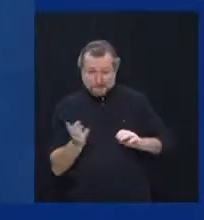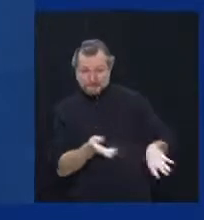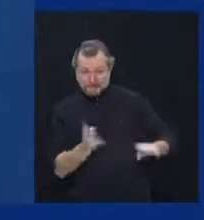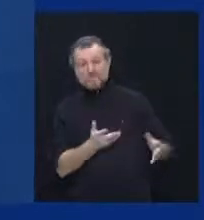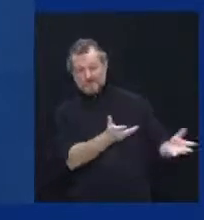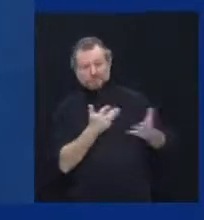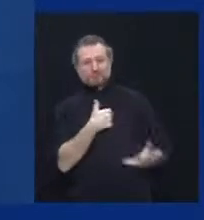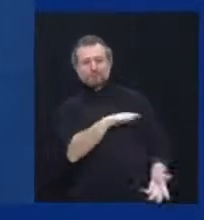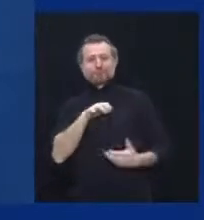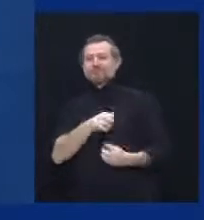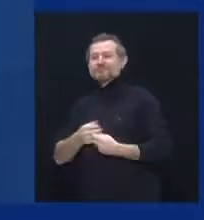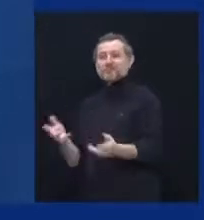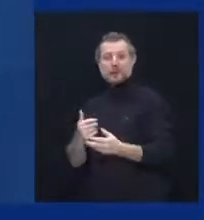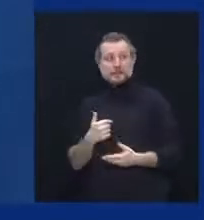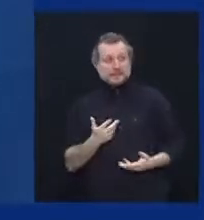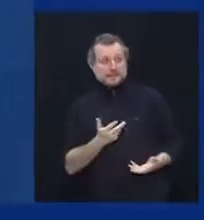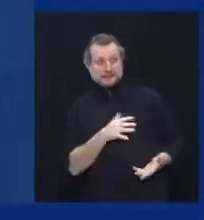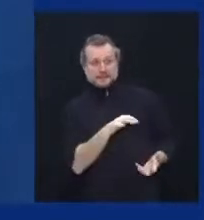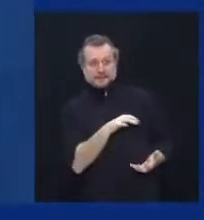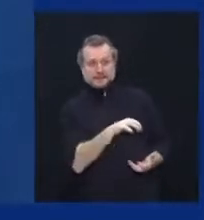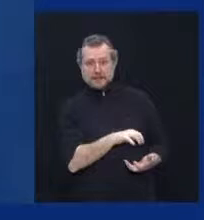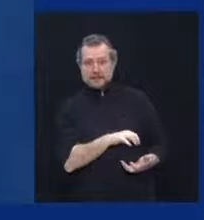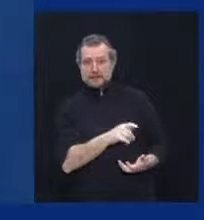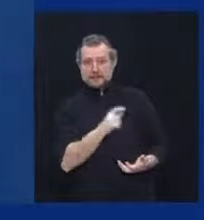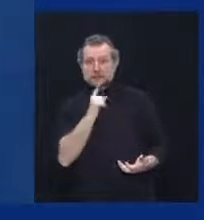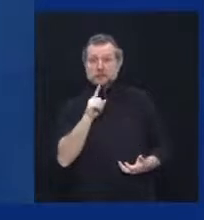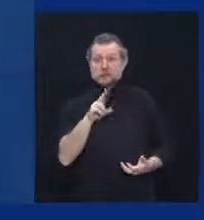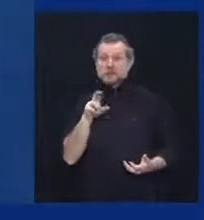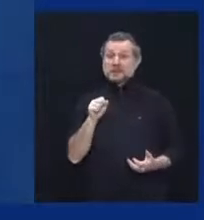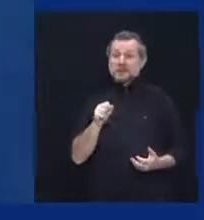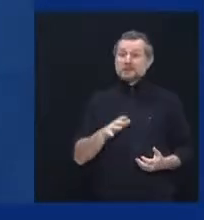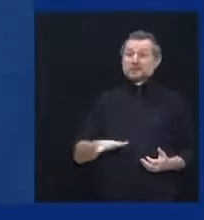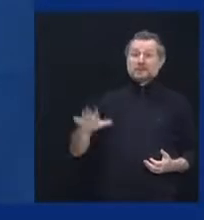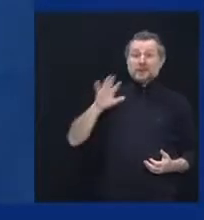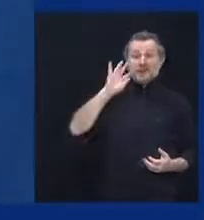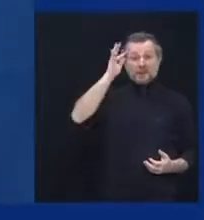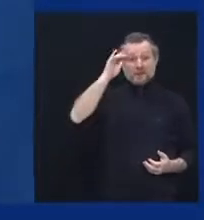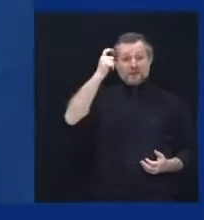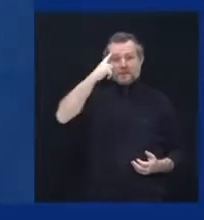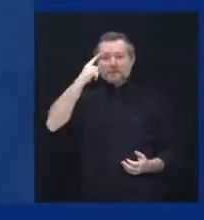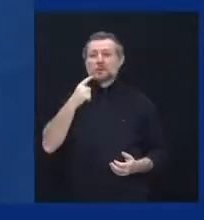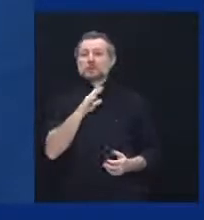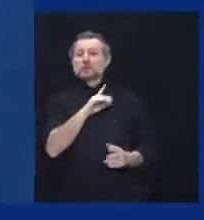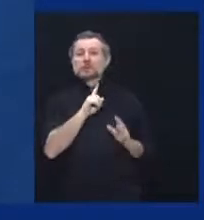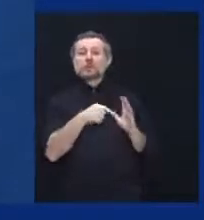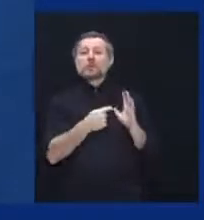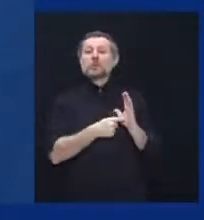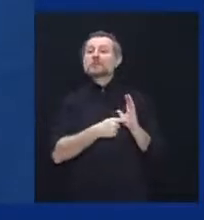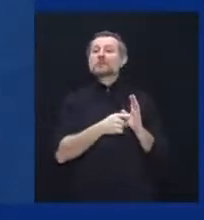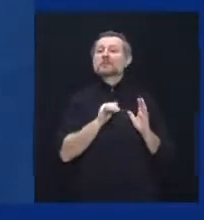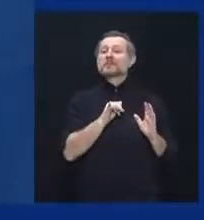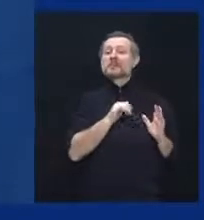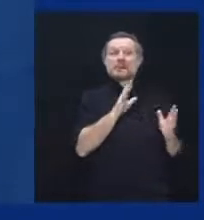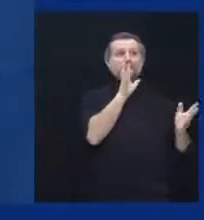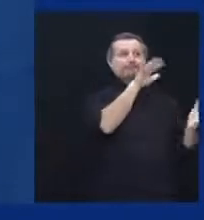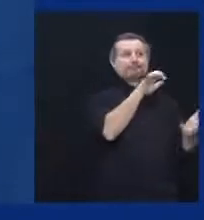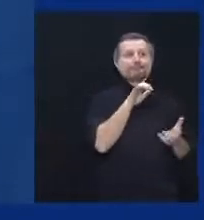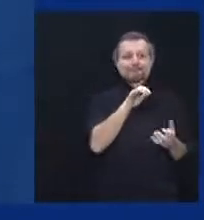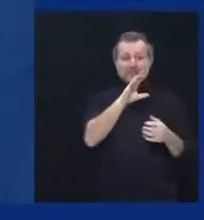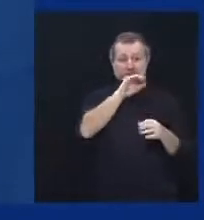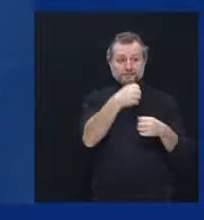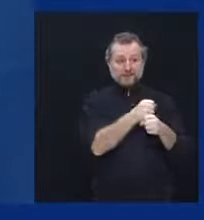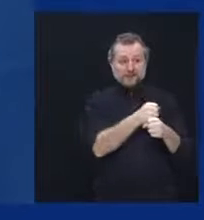United States government right now is a pass-through, right? You have private drug companies